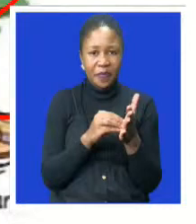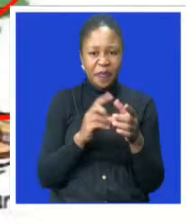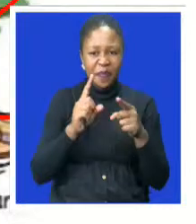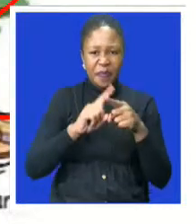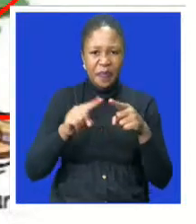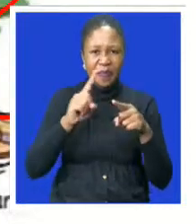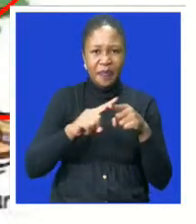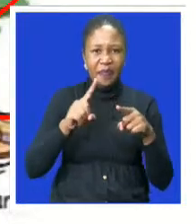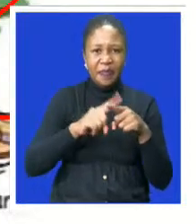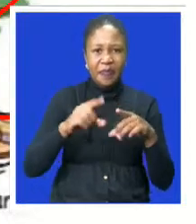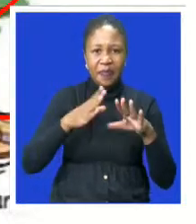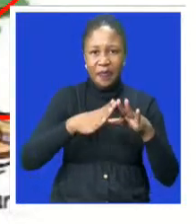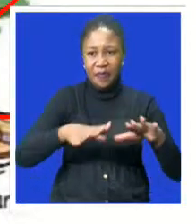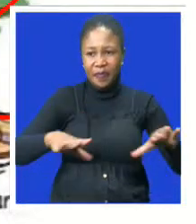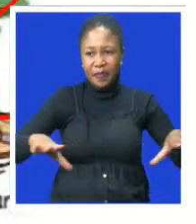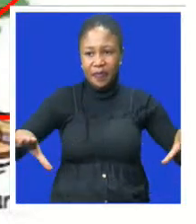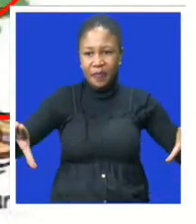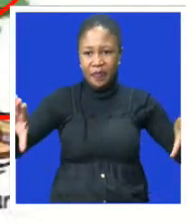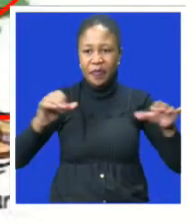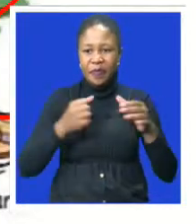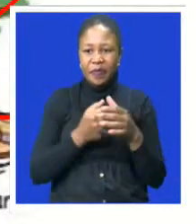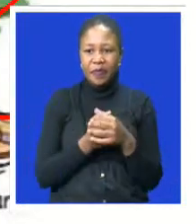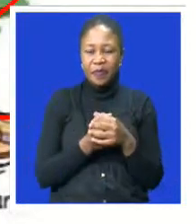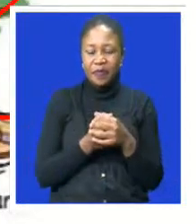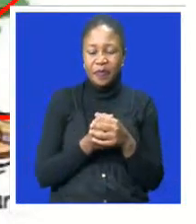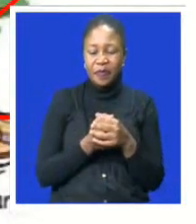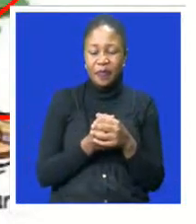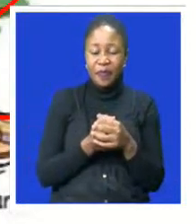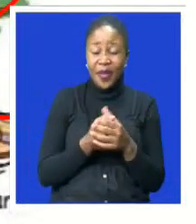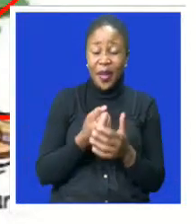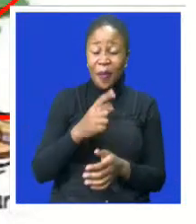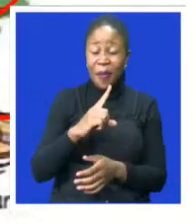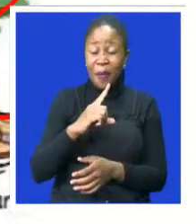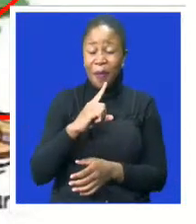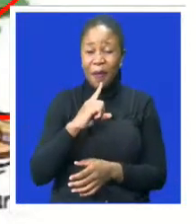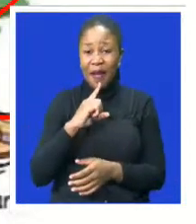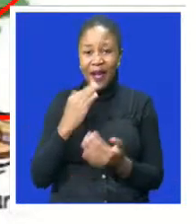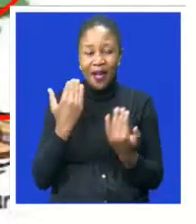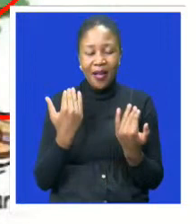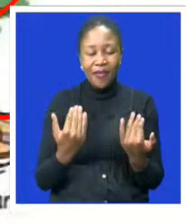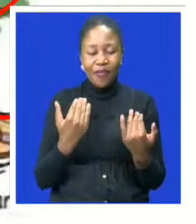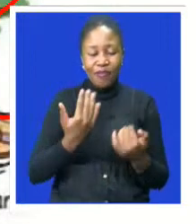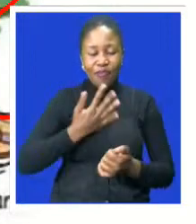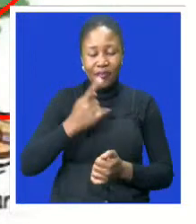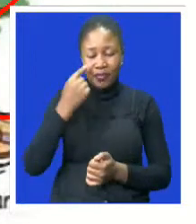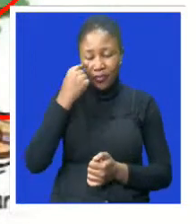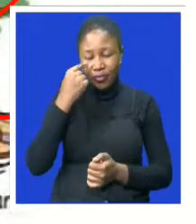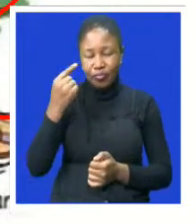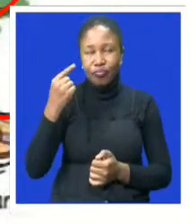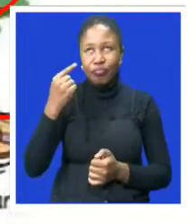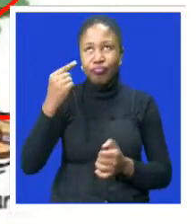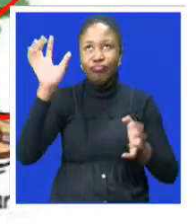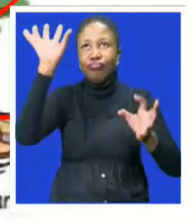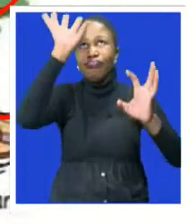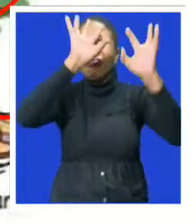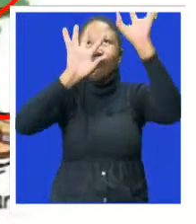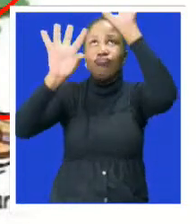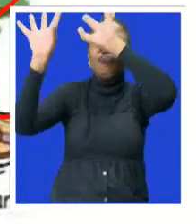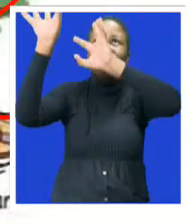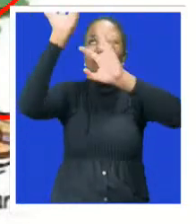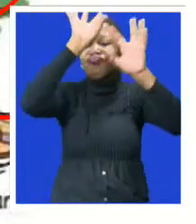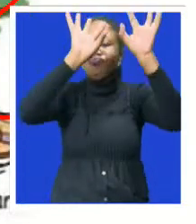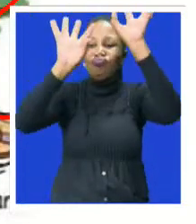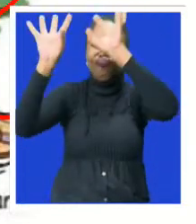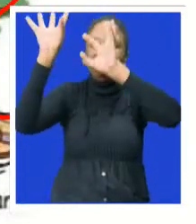But now look at the cloud. What can you say about it? Was it made by people? Oh